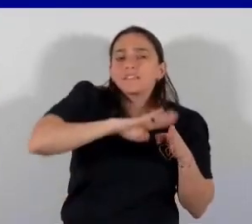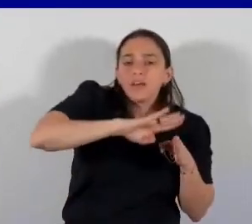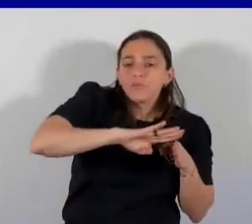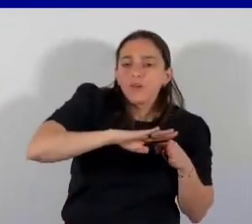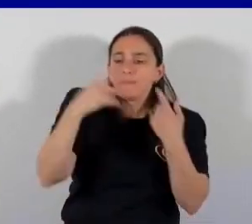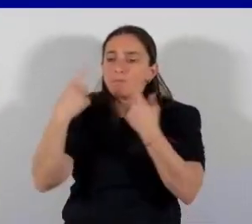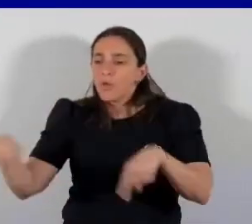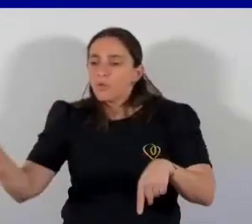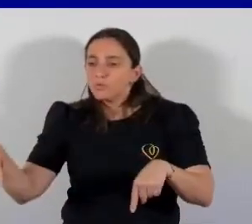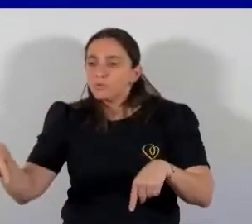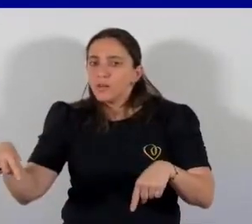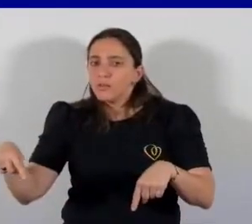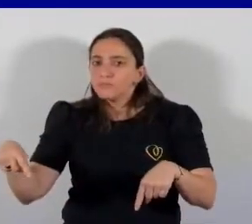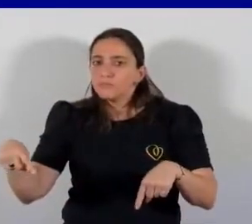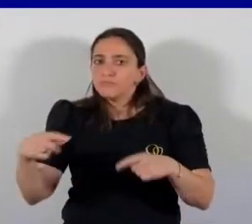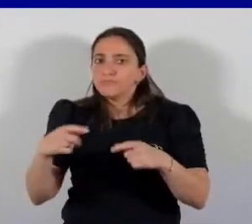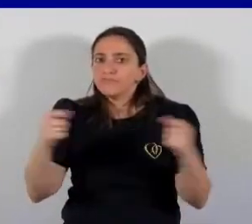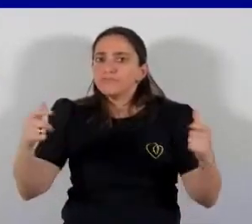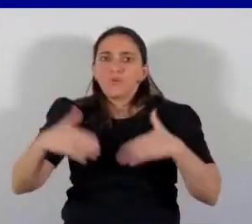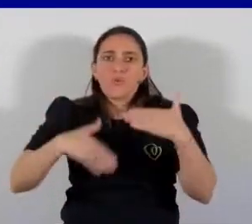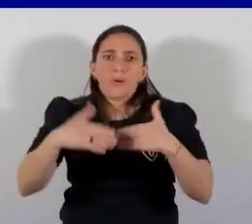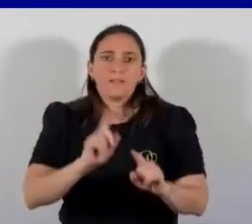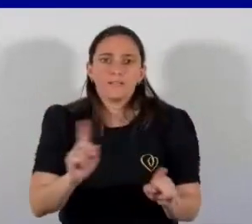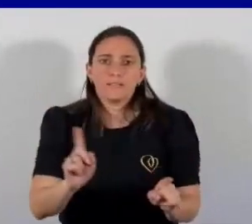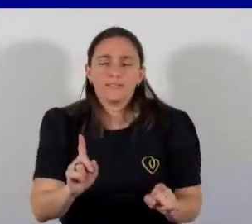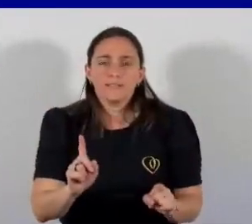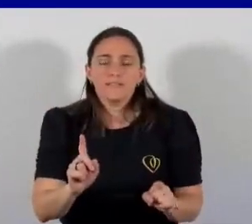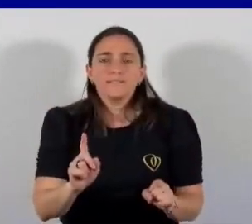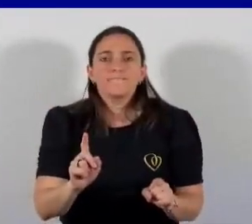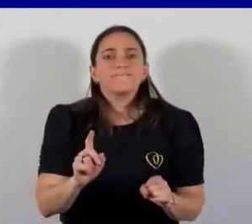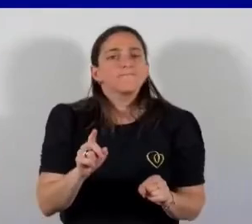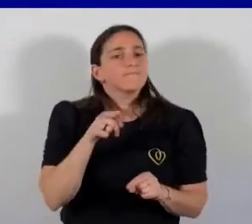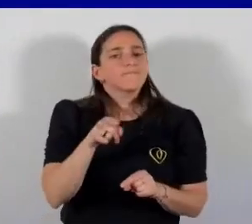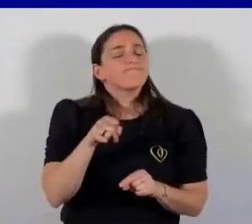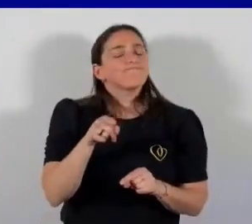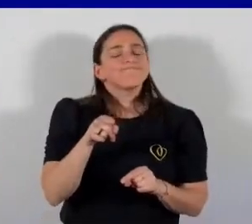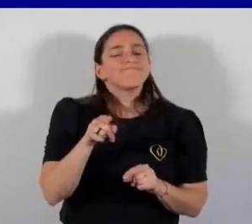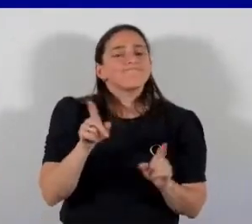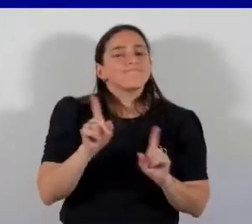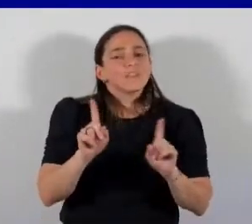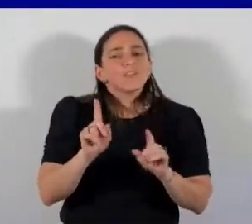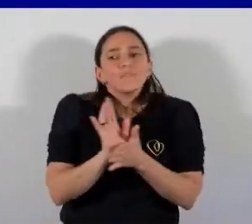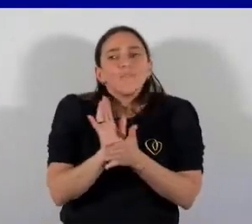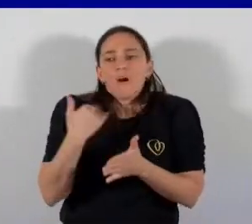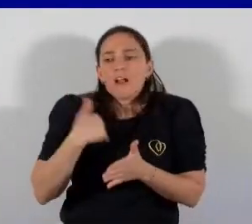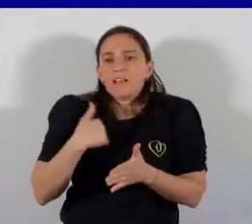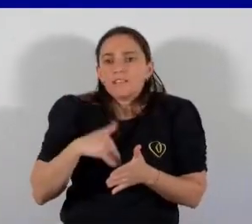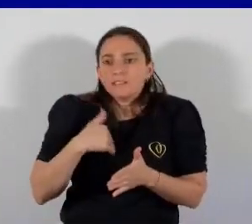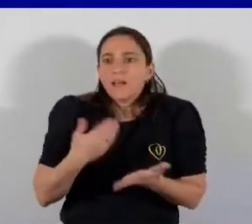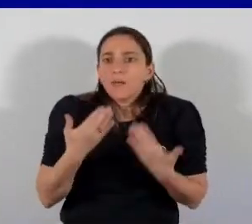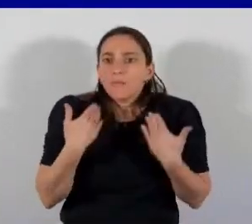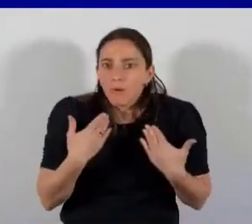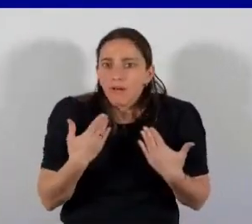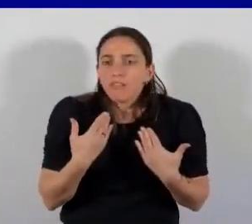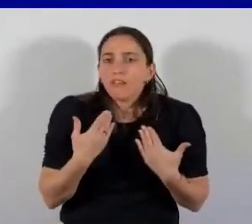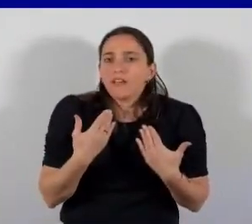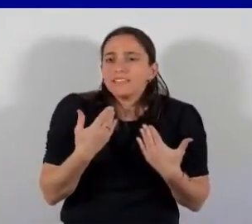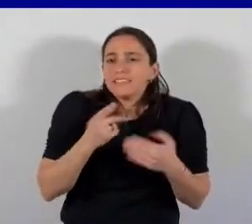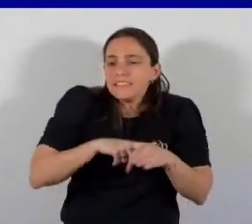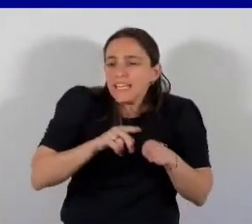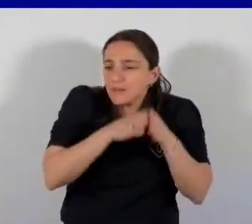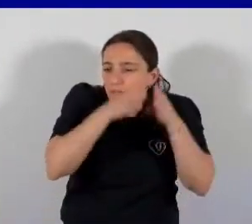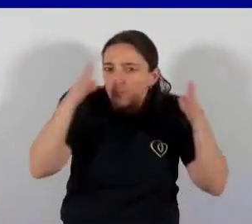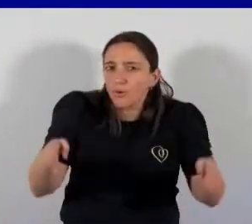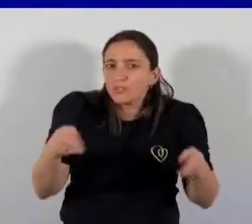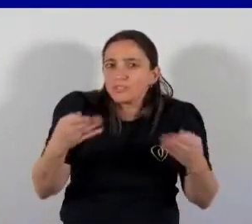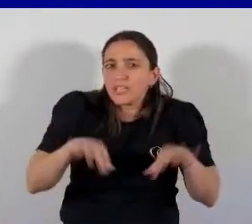no creciente. the debt-product relationship is not growing, Eso implica que Argentina and es consequently that implies that Argentina